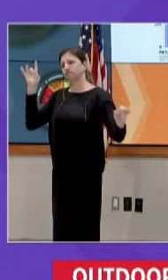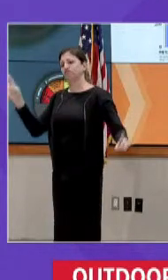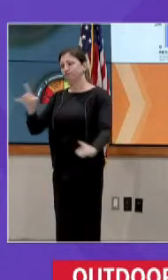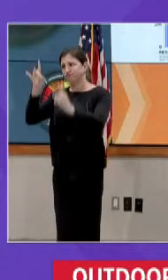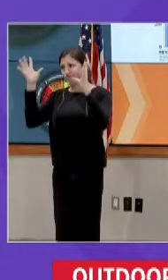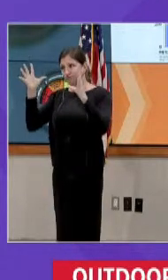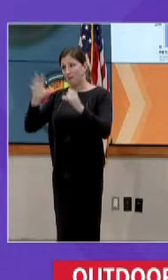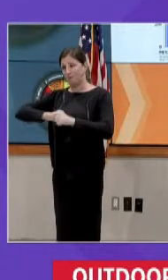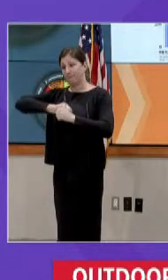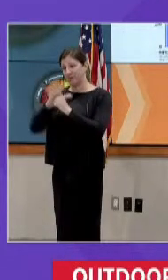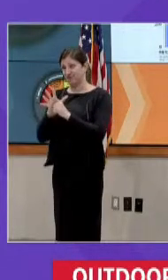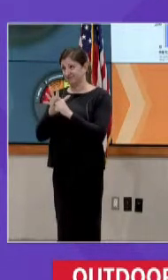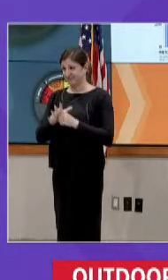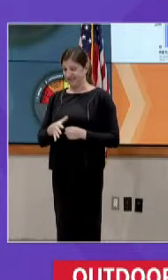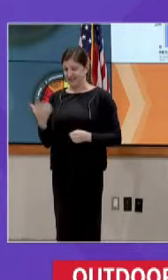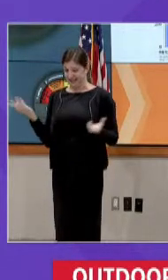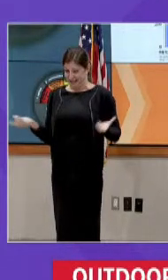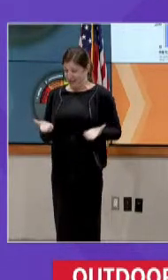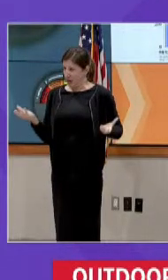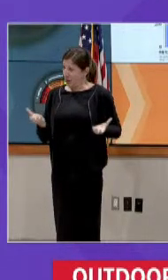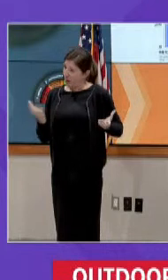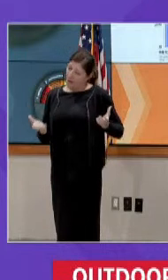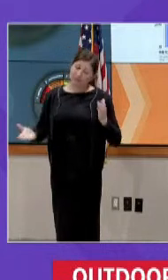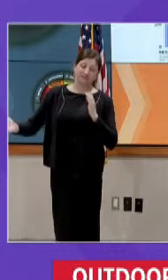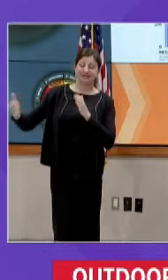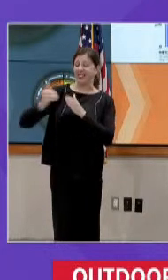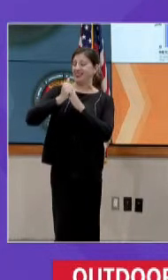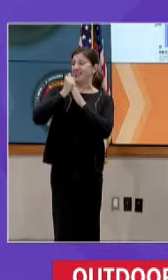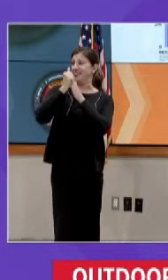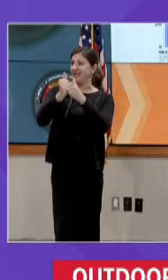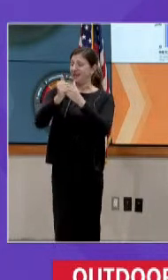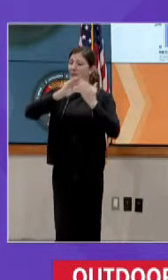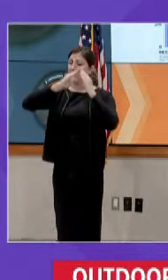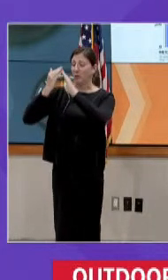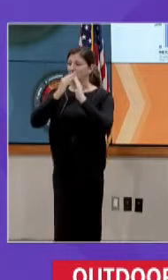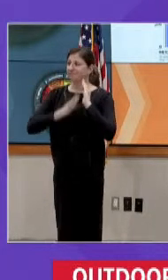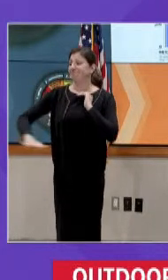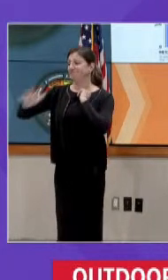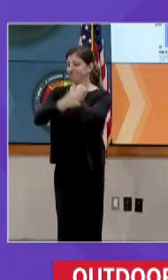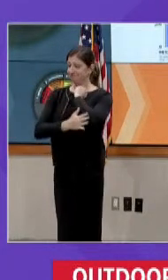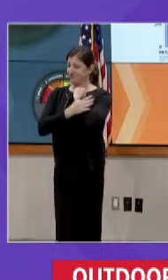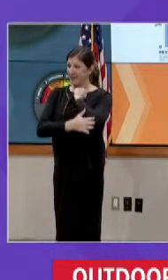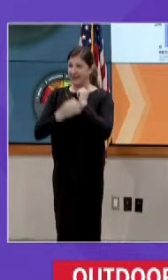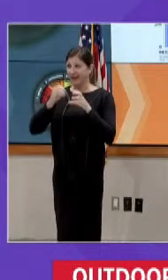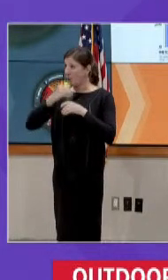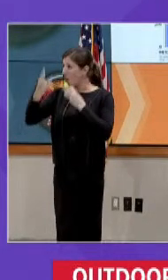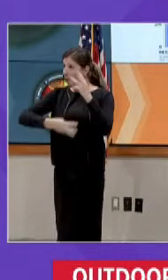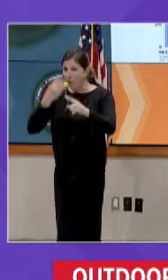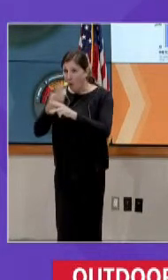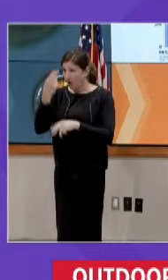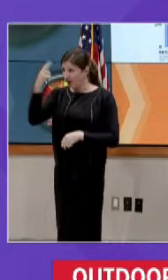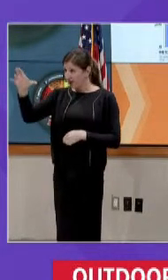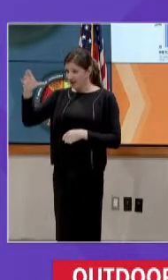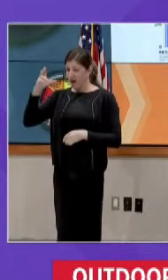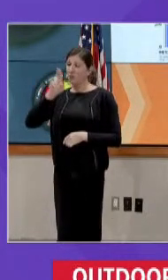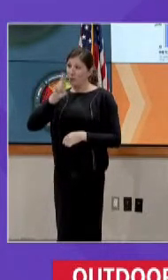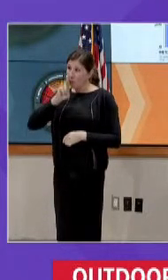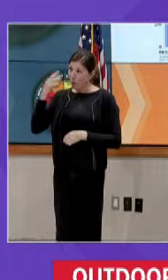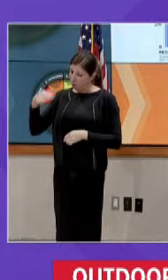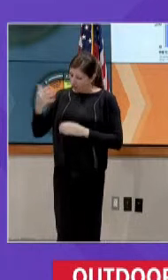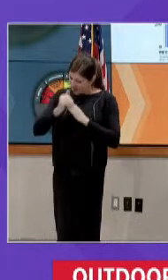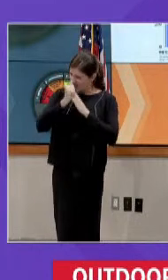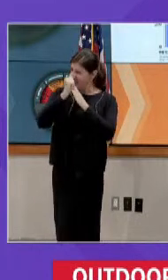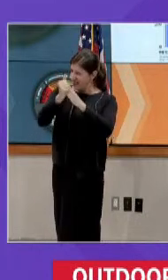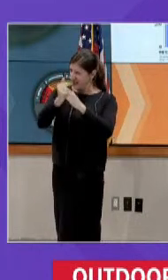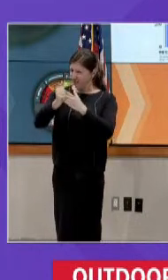are one of the leading communities in the nation, in fact, one of the leading communities in the world. And we